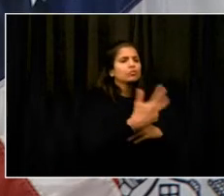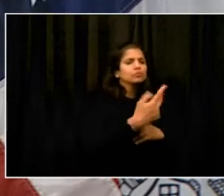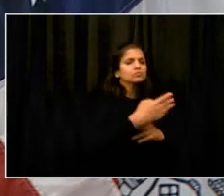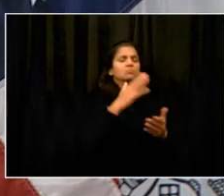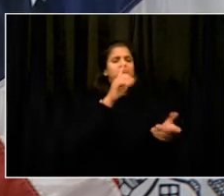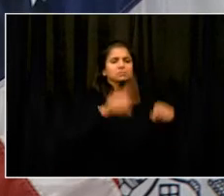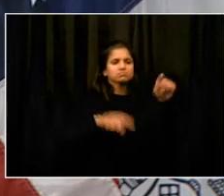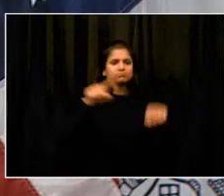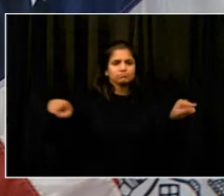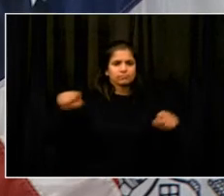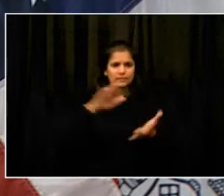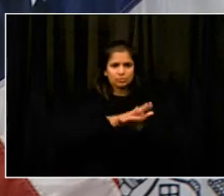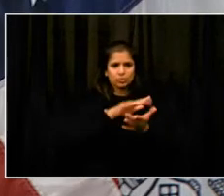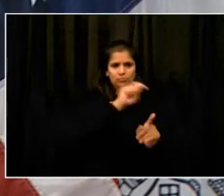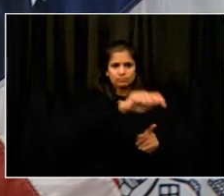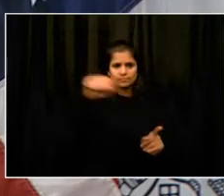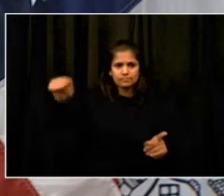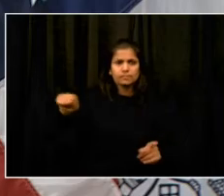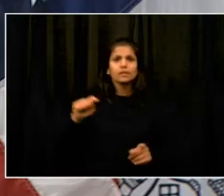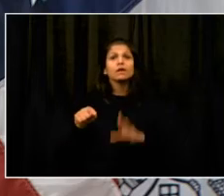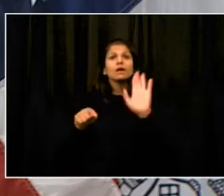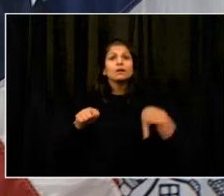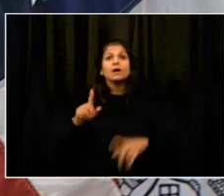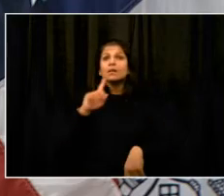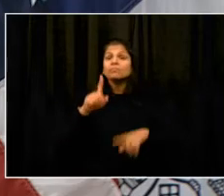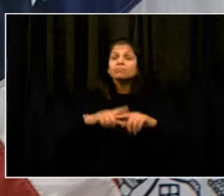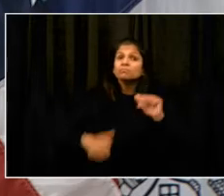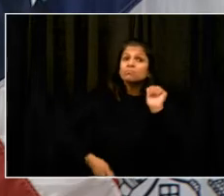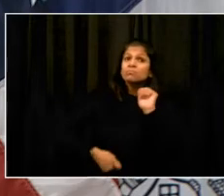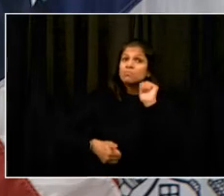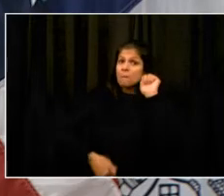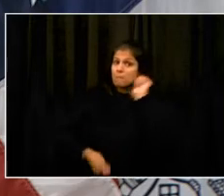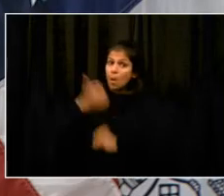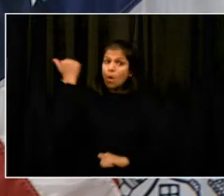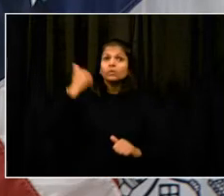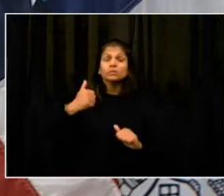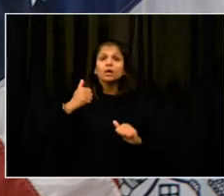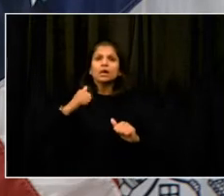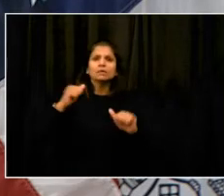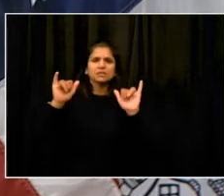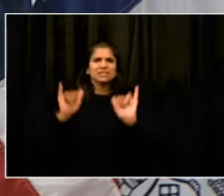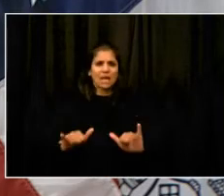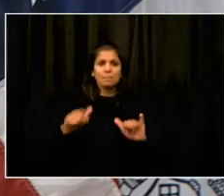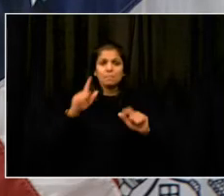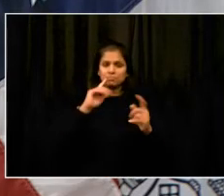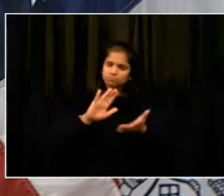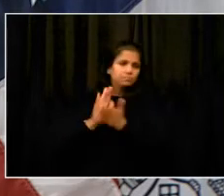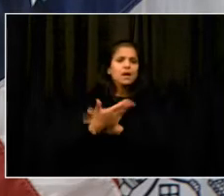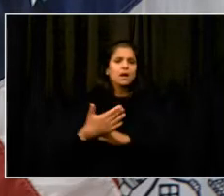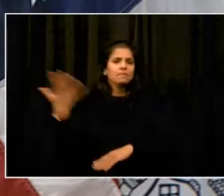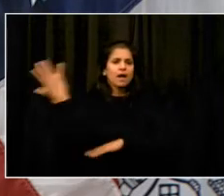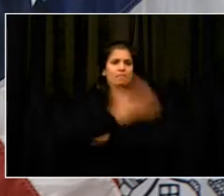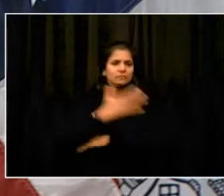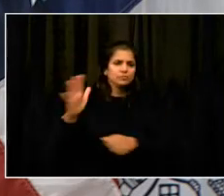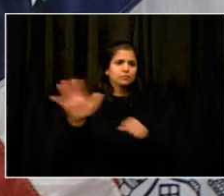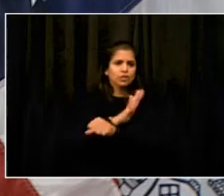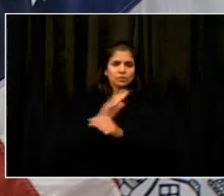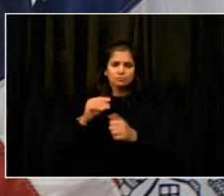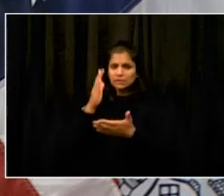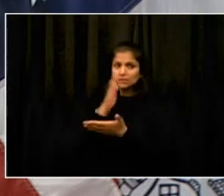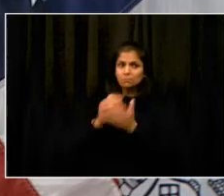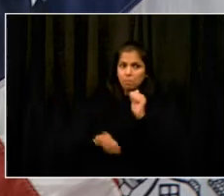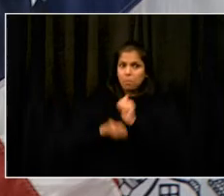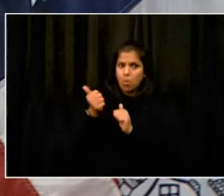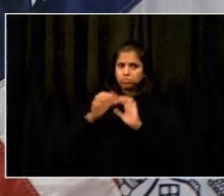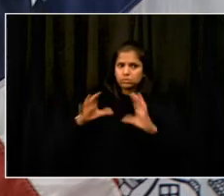most schools is the presence of 5-day-a-week education. I think most will have it for all kids, some will